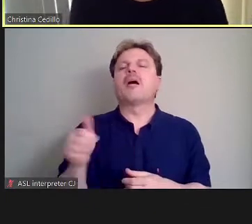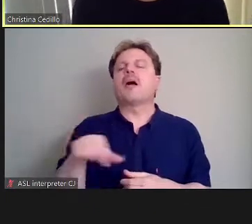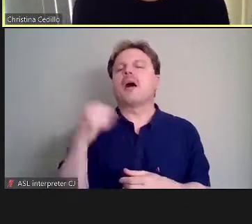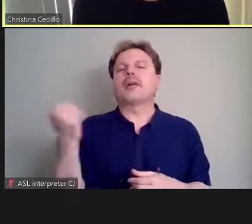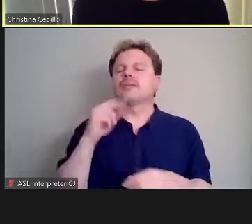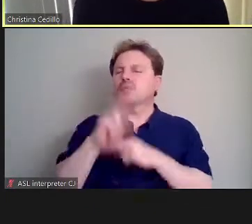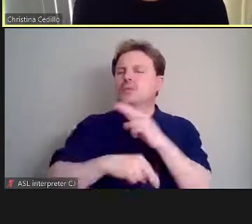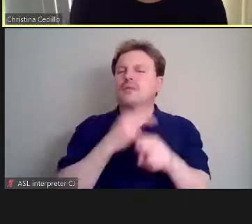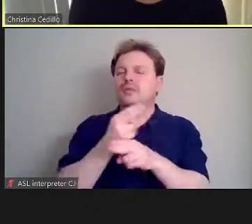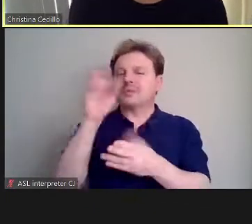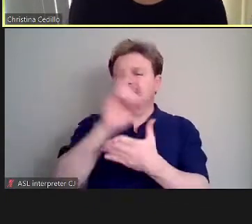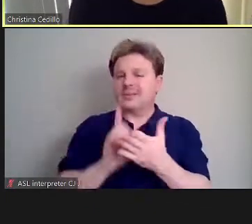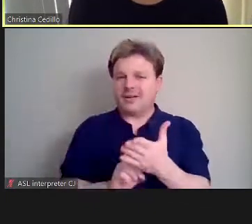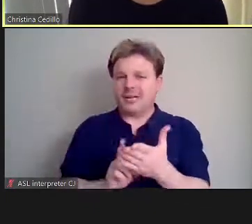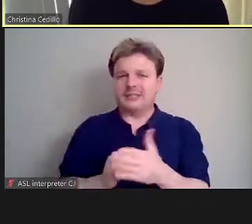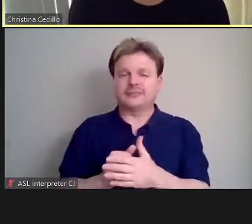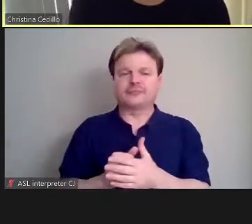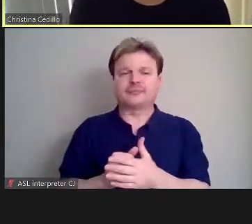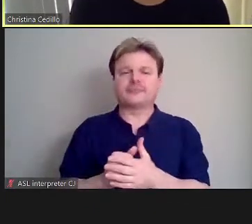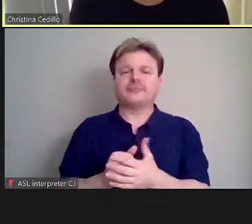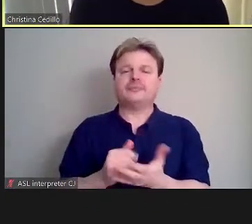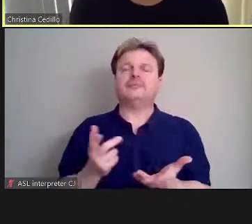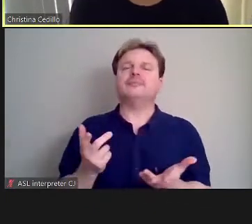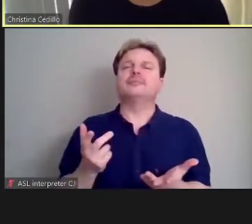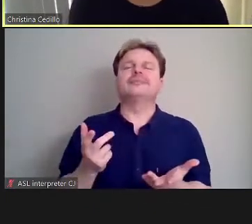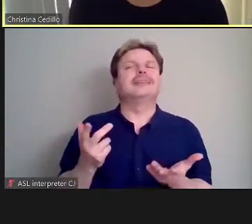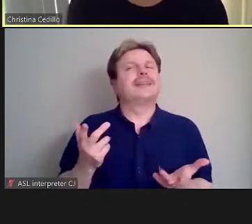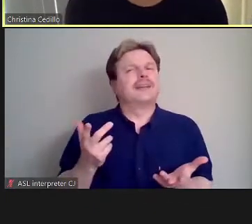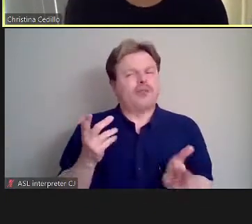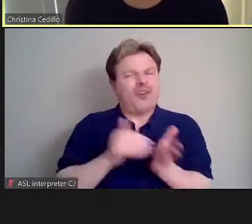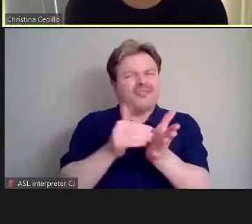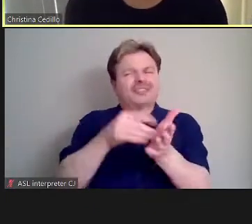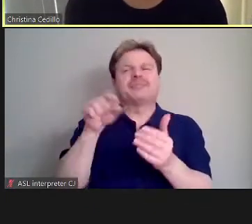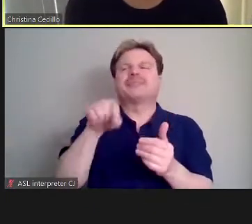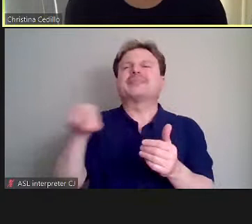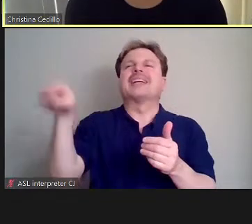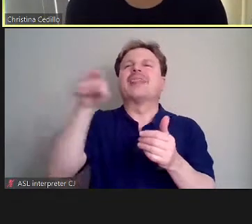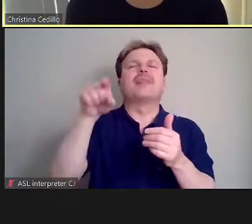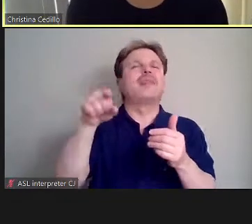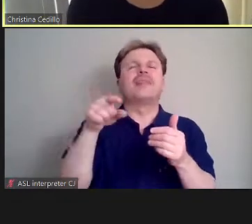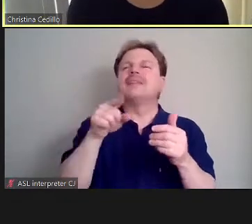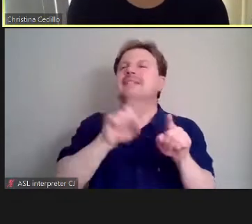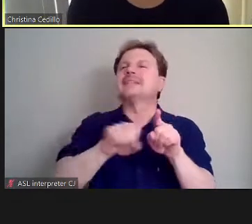universal design, all too often, the literature